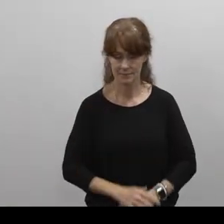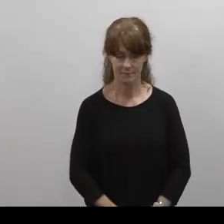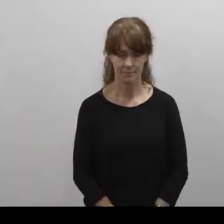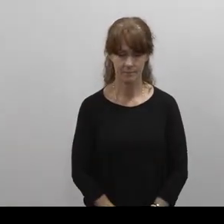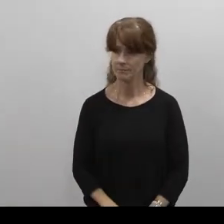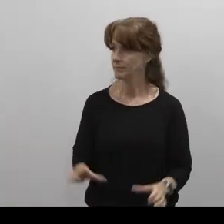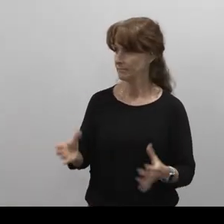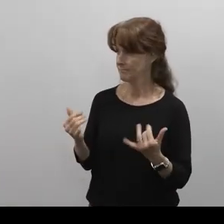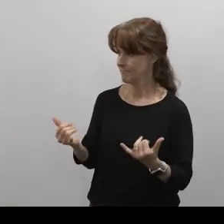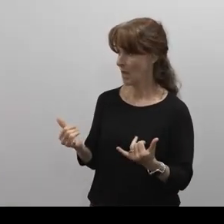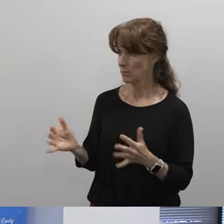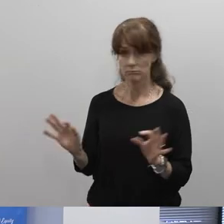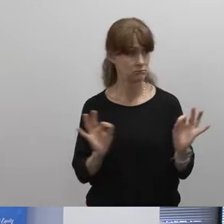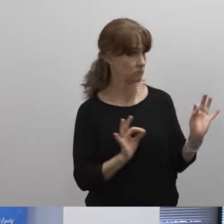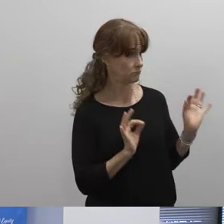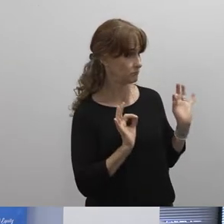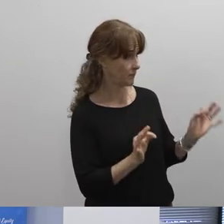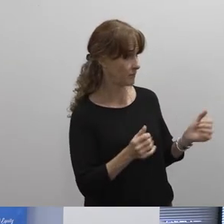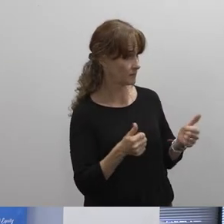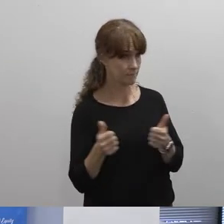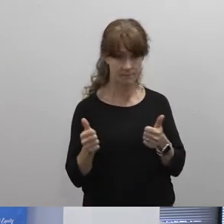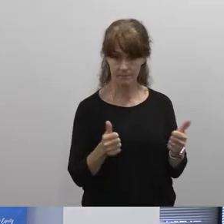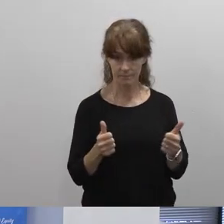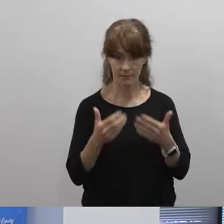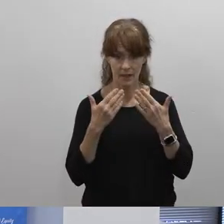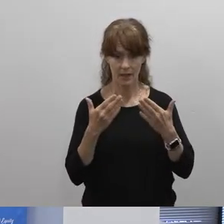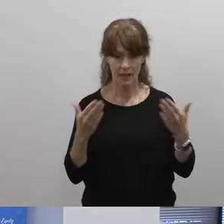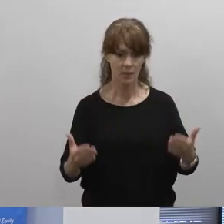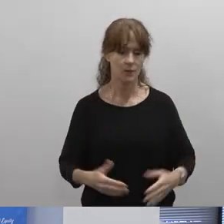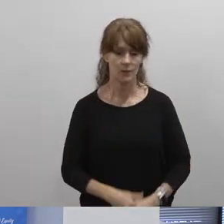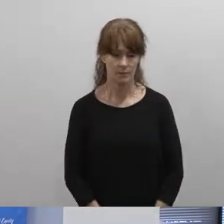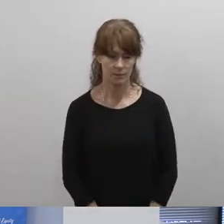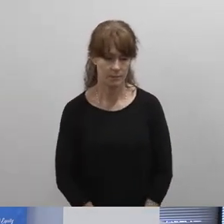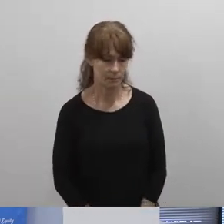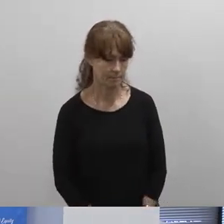Let's do that now if my colleagues are okay with it. Thank you, Mr. Miranda, Mr. Eisen.